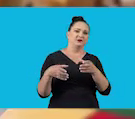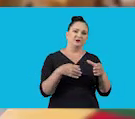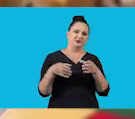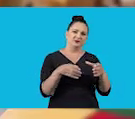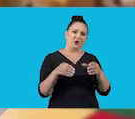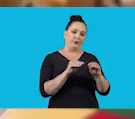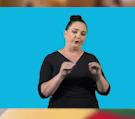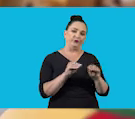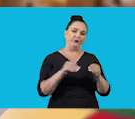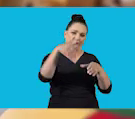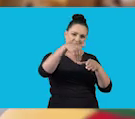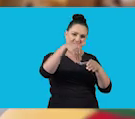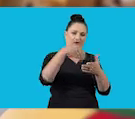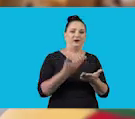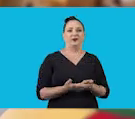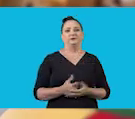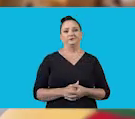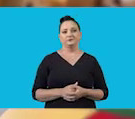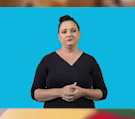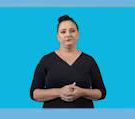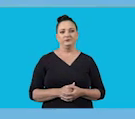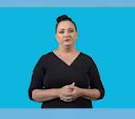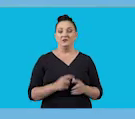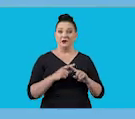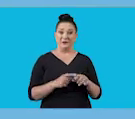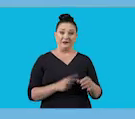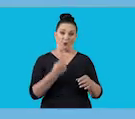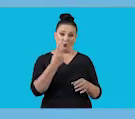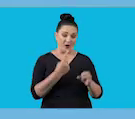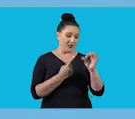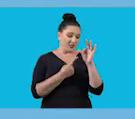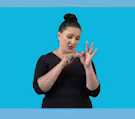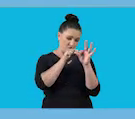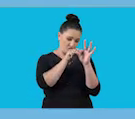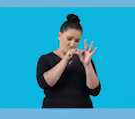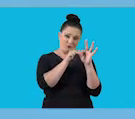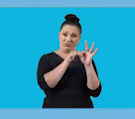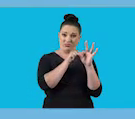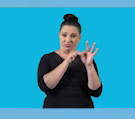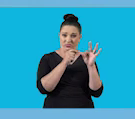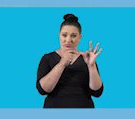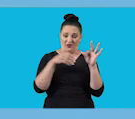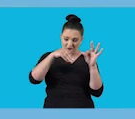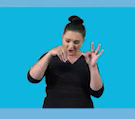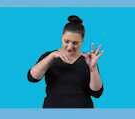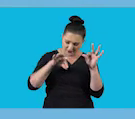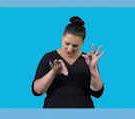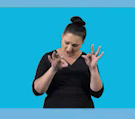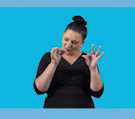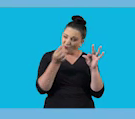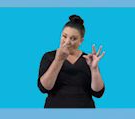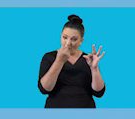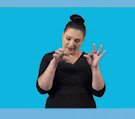powder, they can move freely. So each tiny grain making that cake flour, or each tiny grain